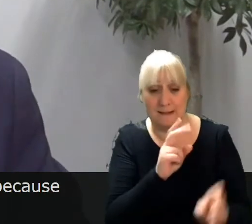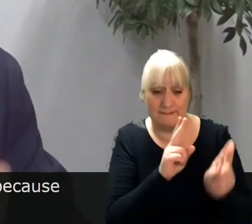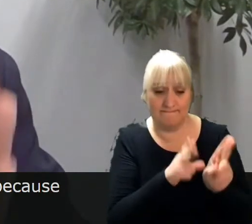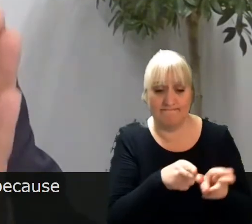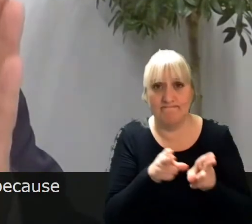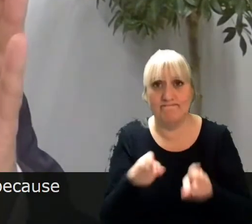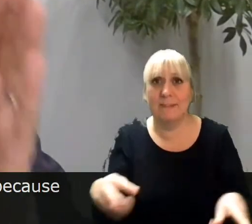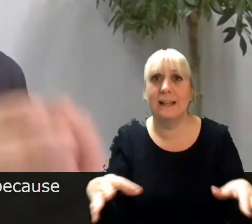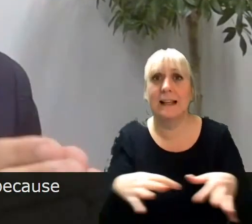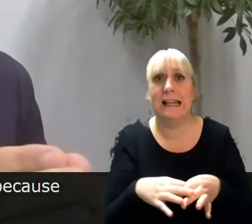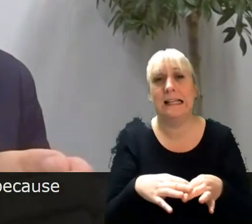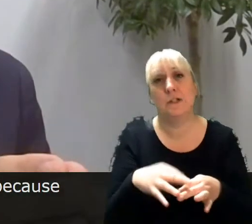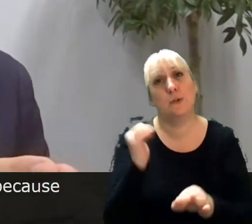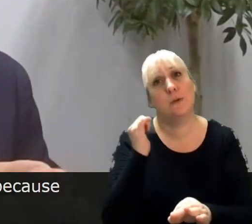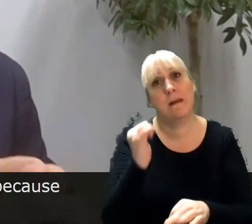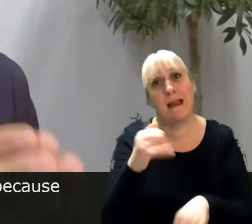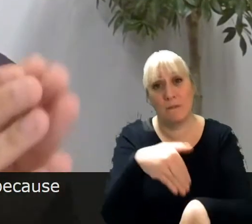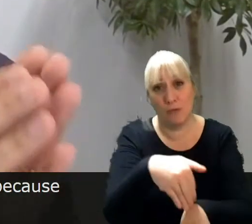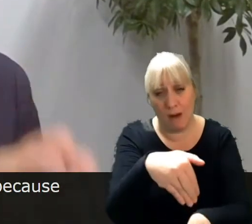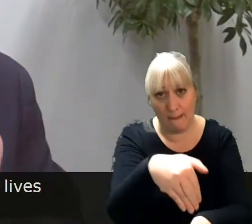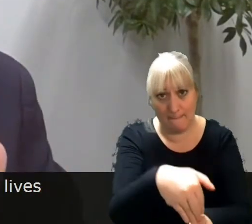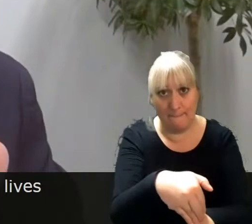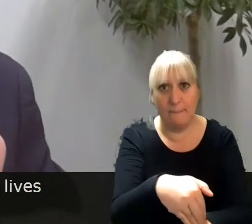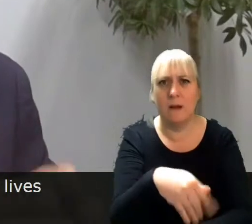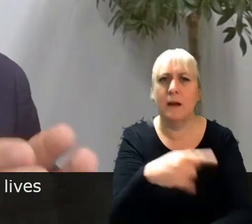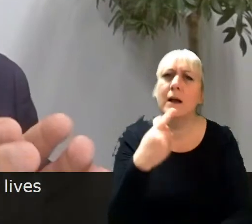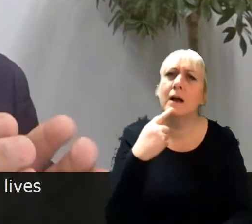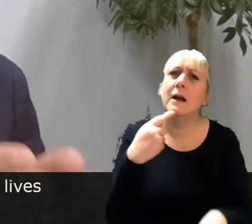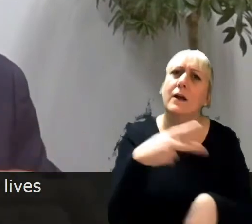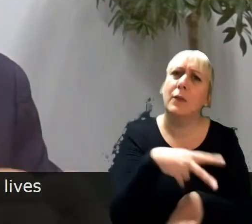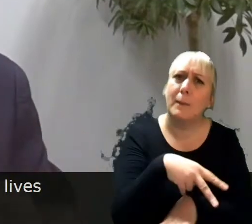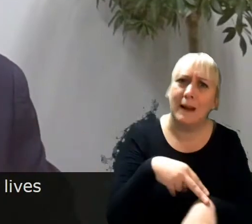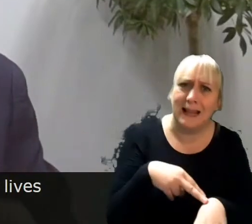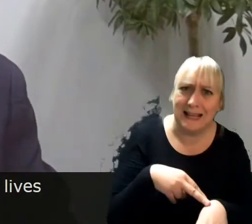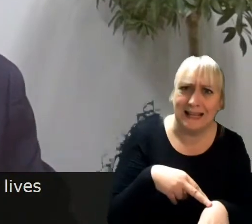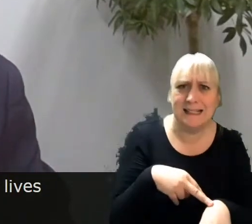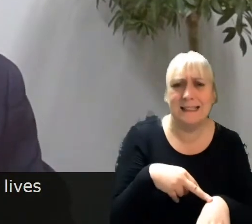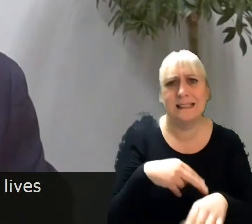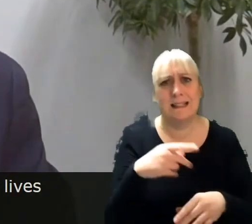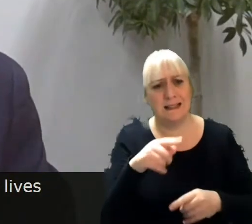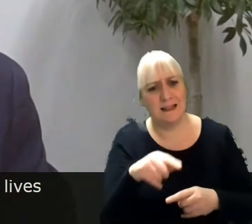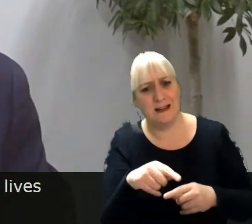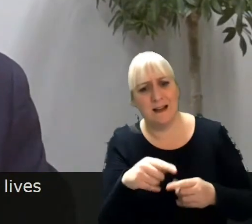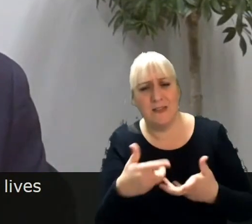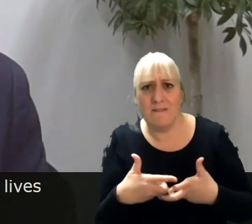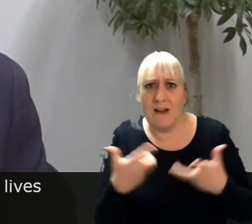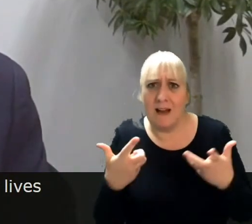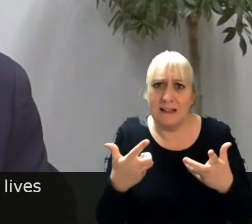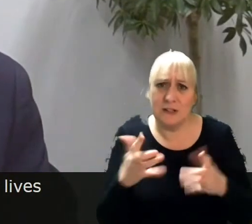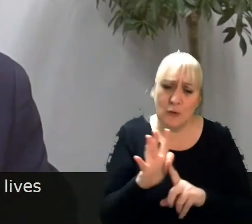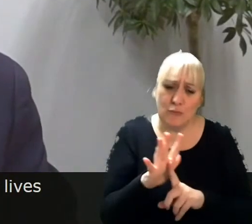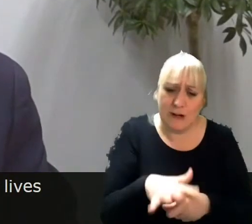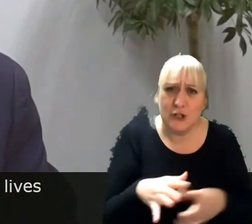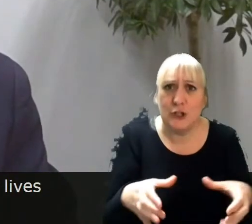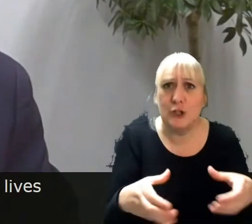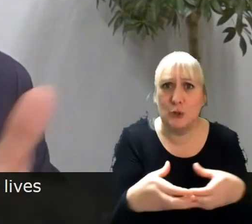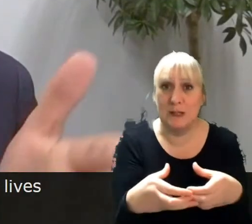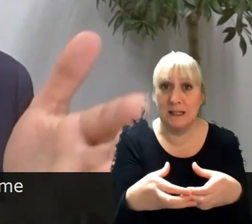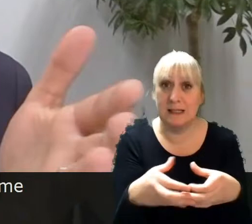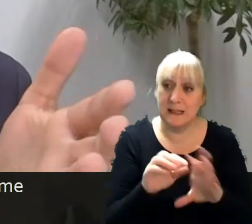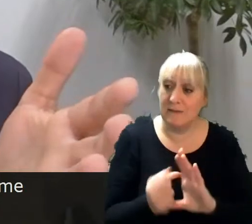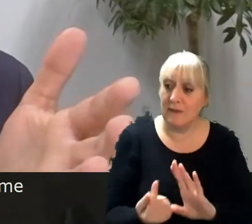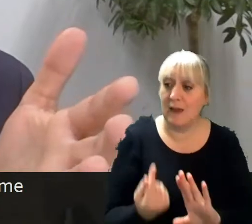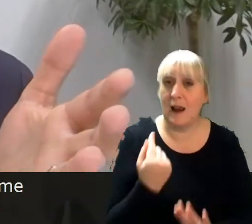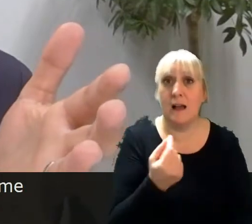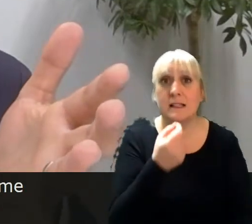crime. But because of the brilliant work of the police, the Violent Crime Task Force, the Violent Suppression Units, we've managed to, over the last few years,